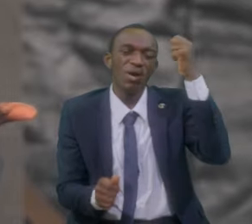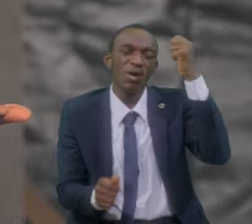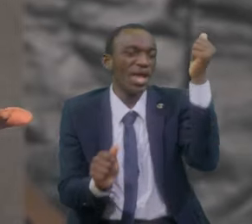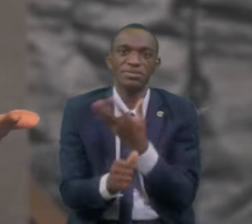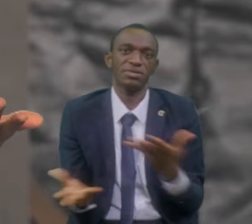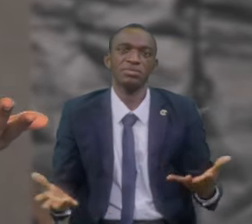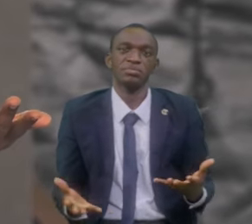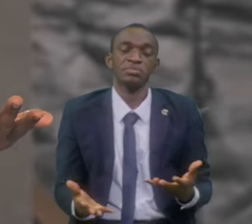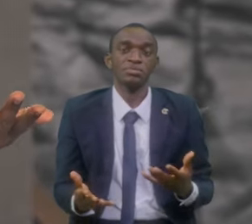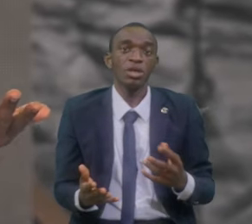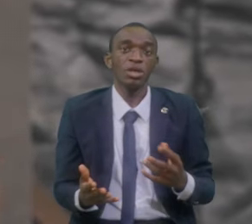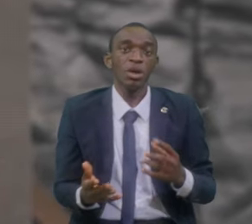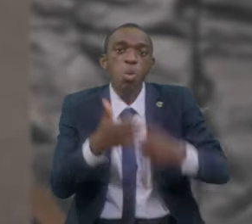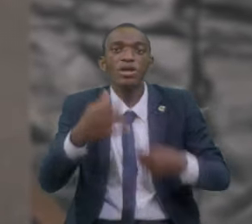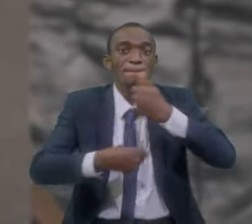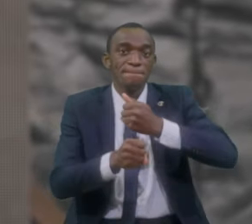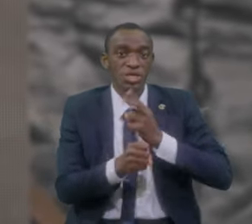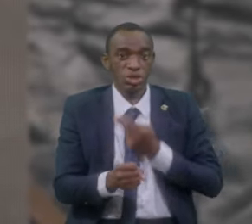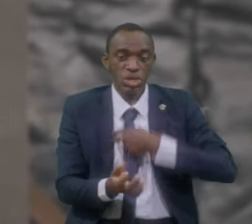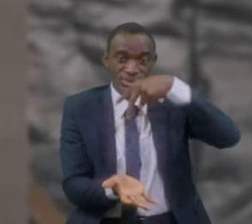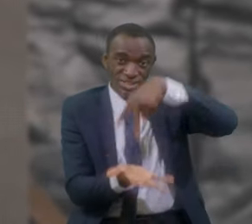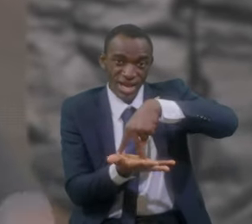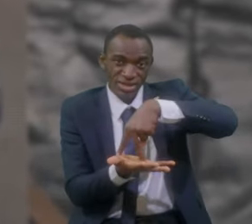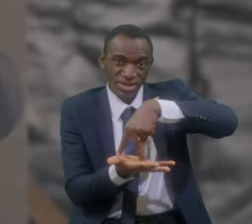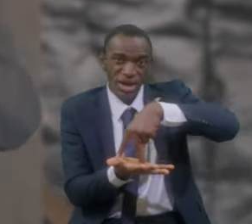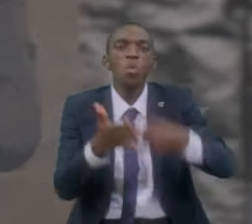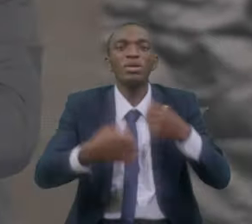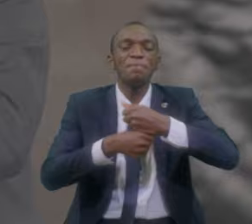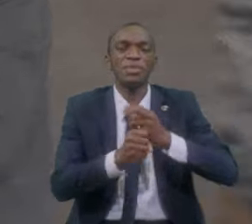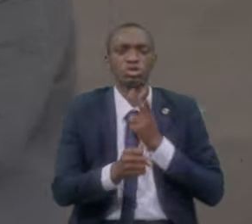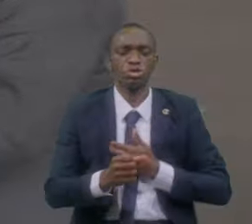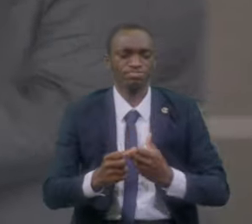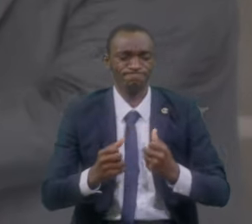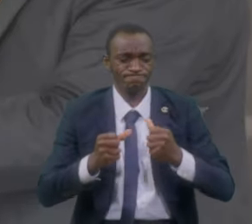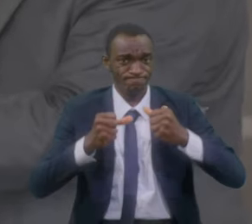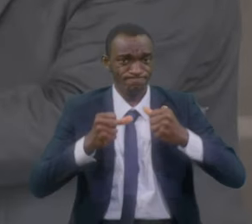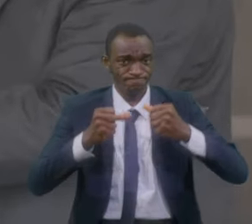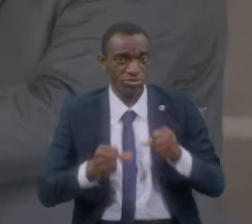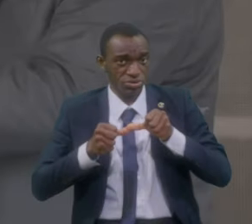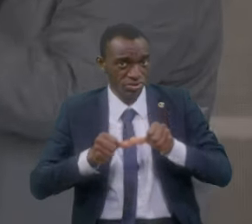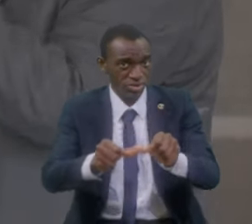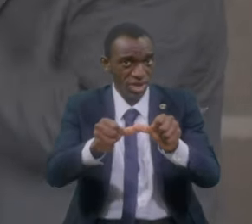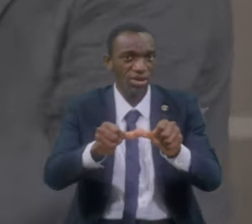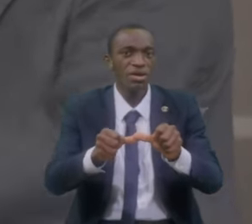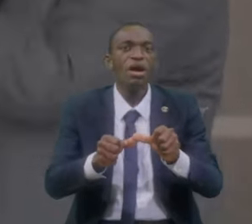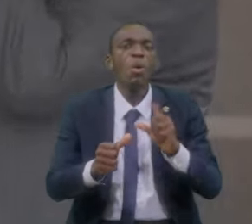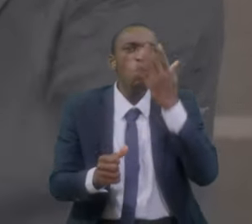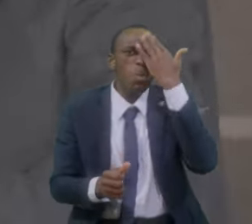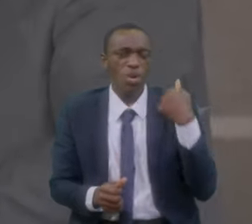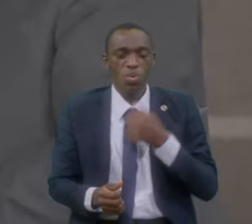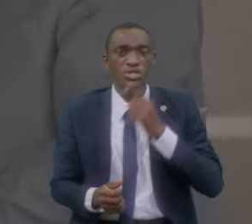What makes us stand? What makes us steadfast? Why do we say, here